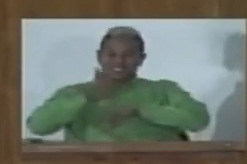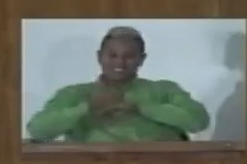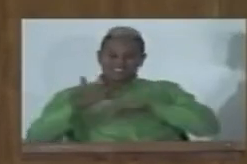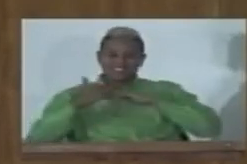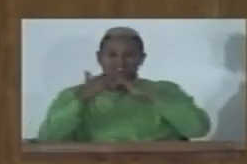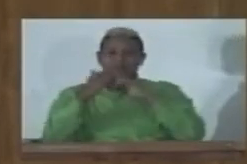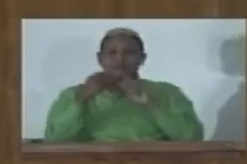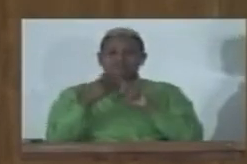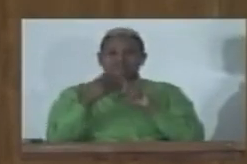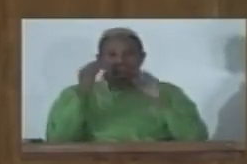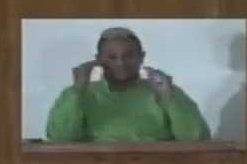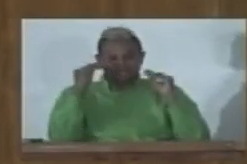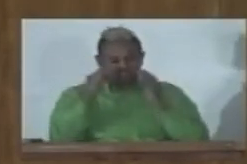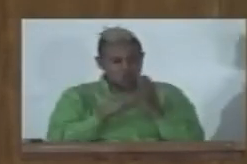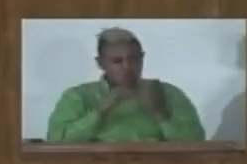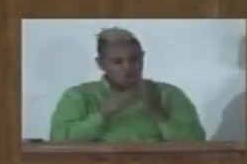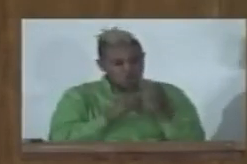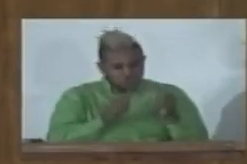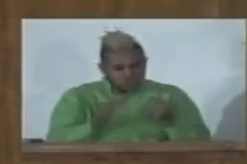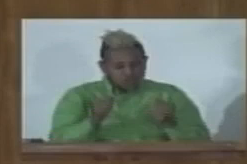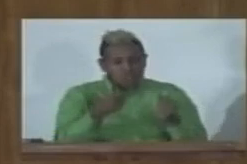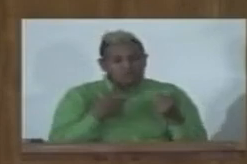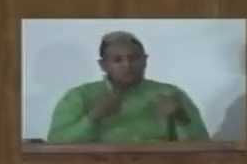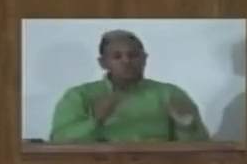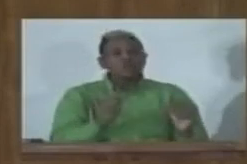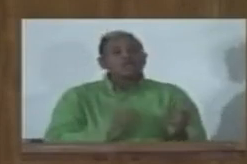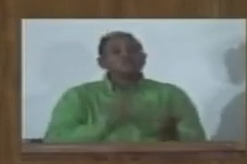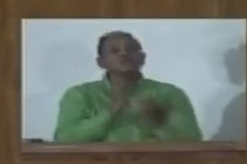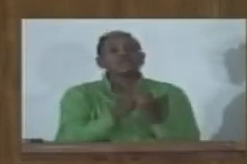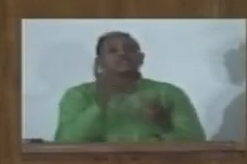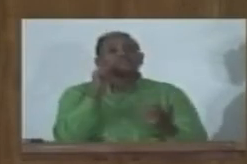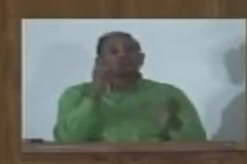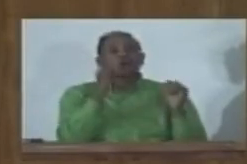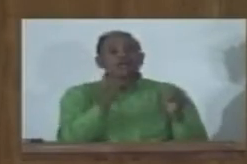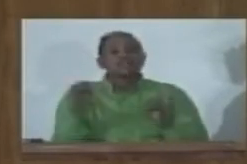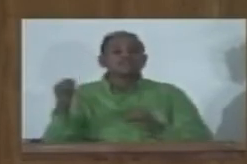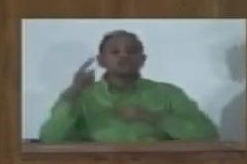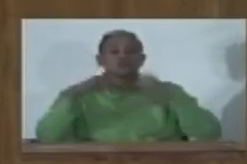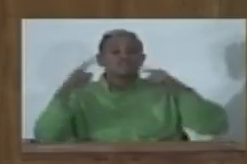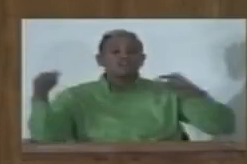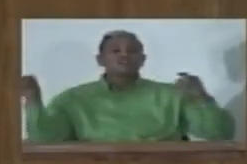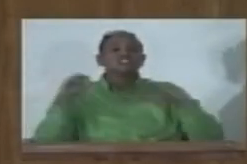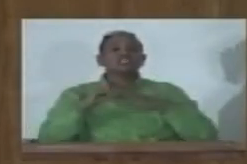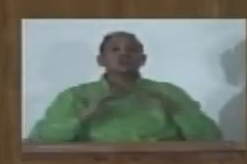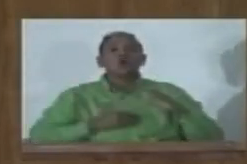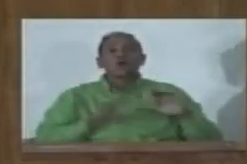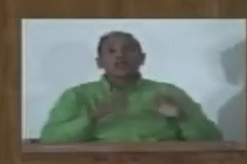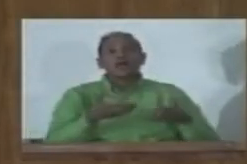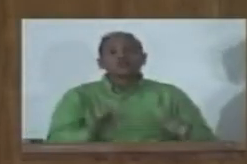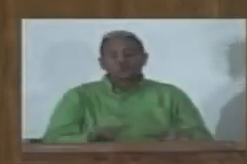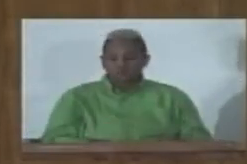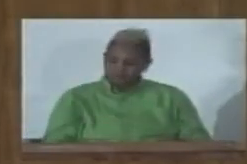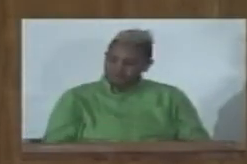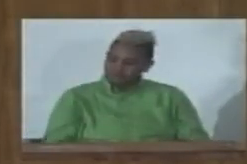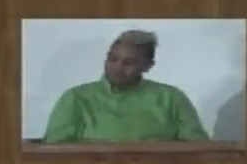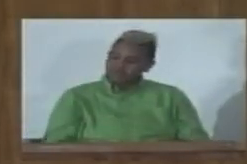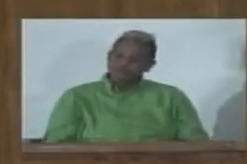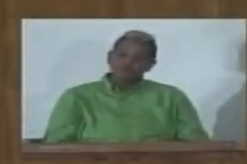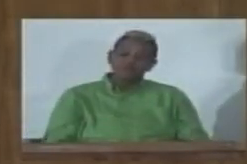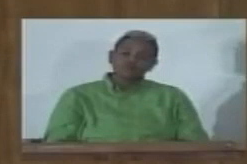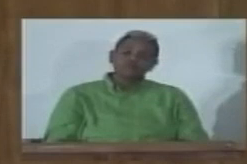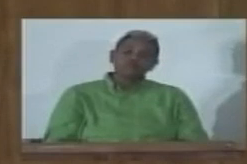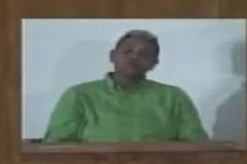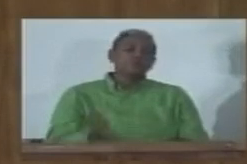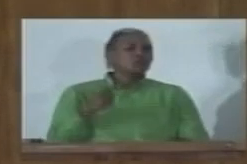learning strategies as we seek to cater for individual variation in our classrooms. Where are we